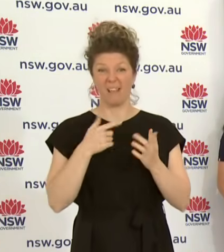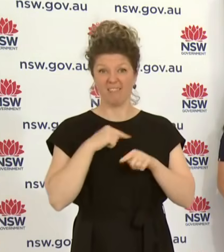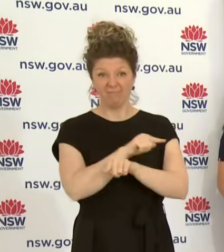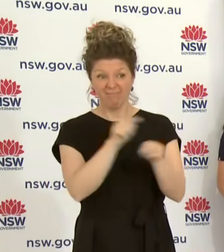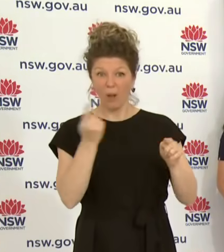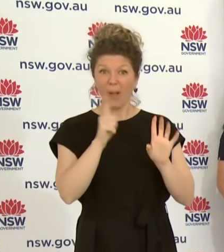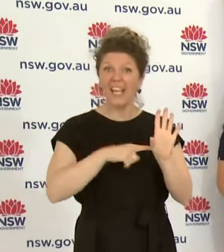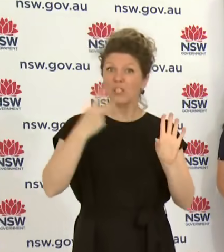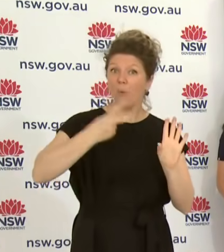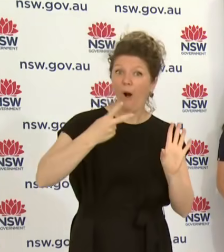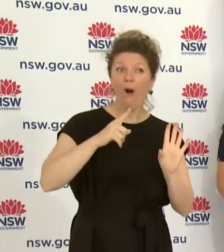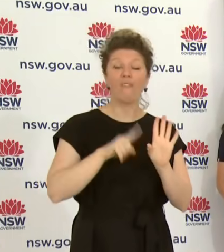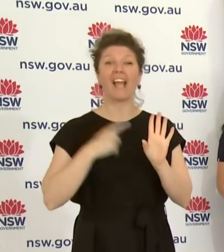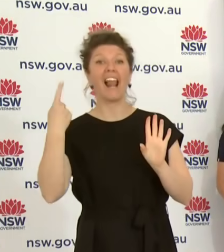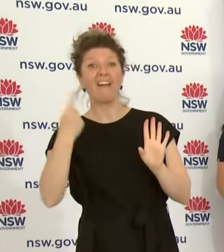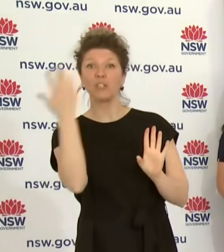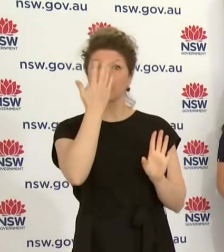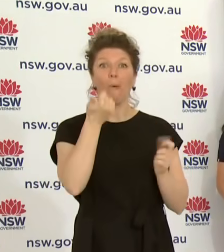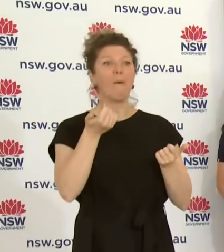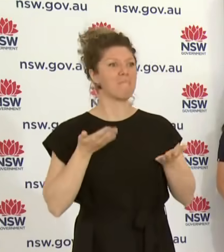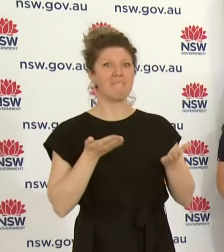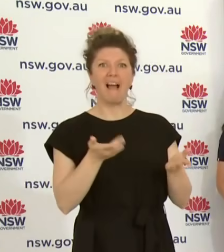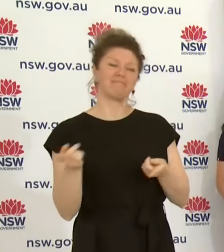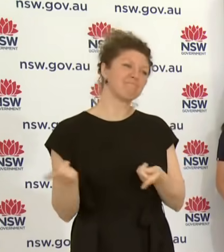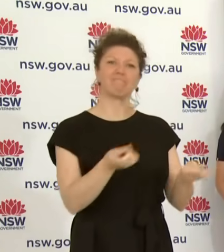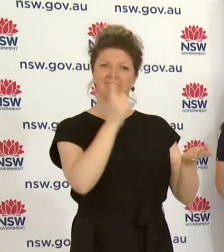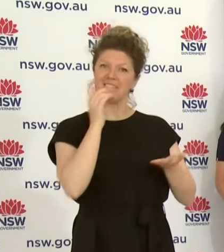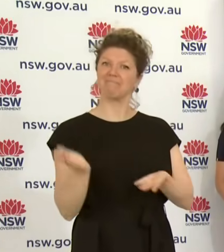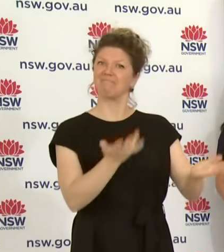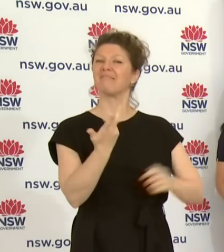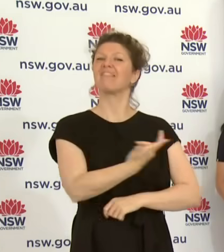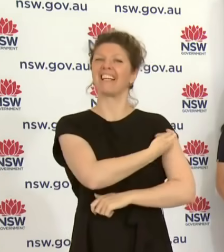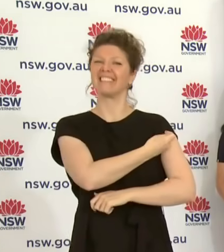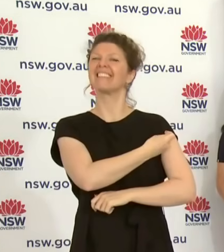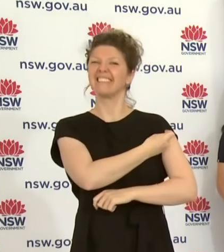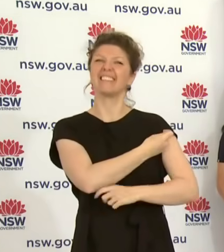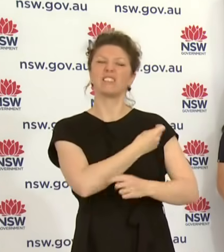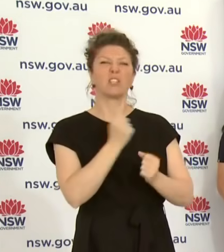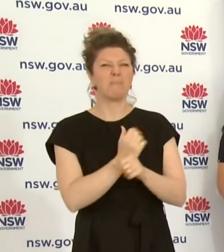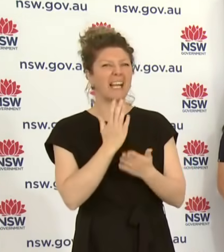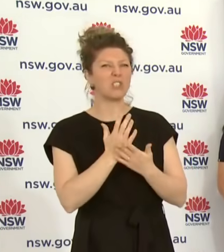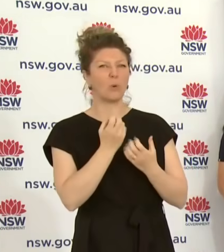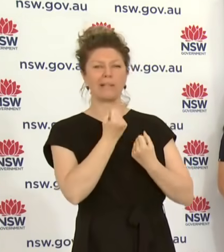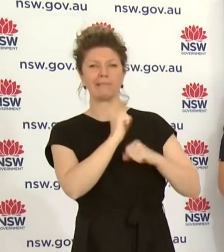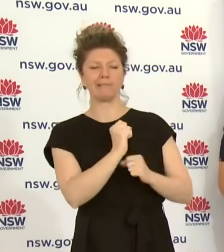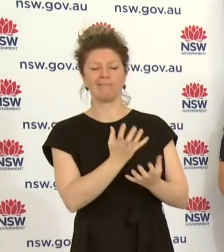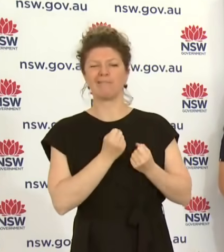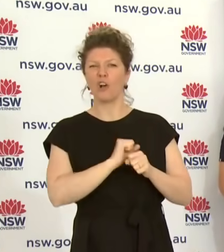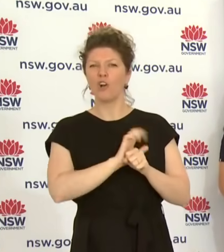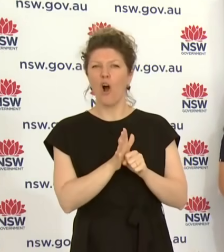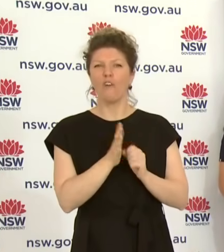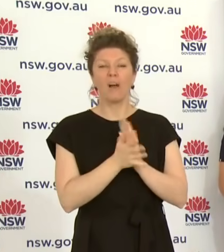encourage all those Year 12 students and Year 11 students who are eligible to come forward and get vaccinated, to give that extra bit of protection